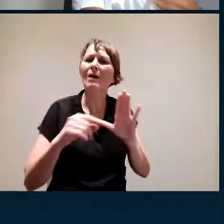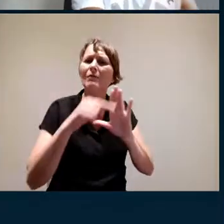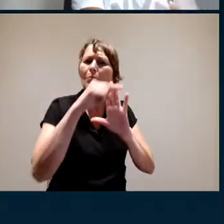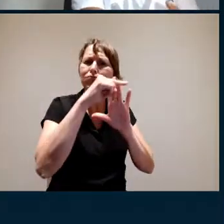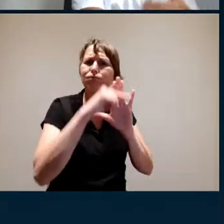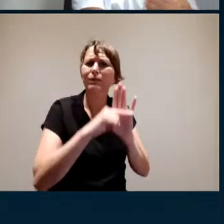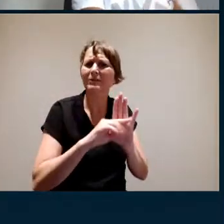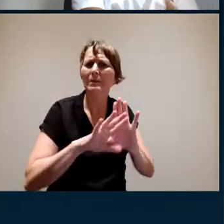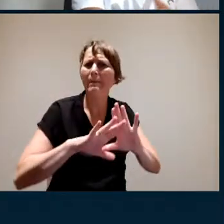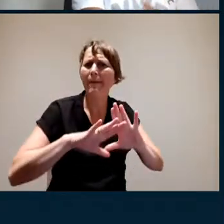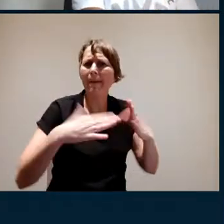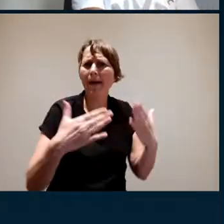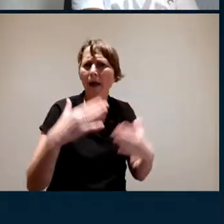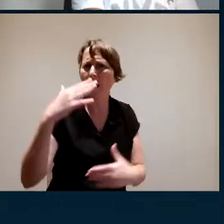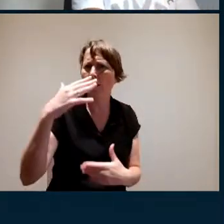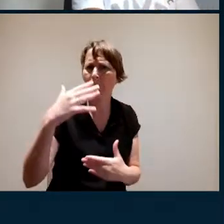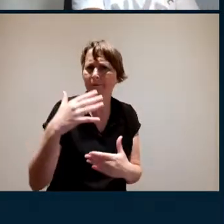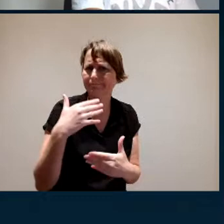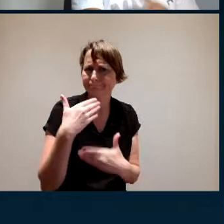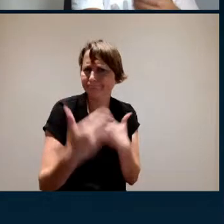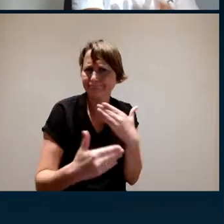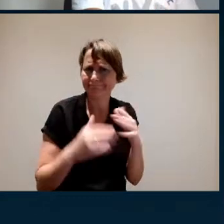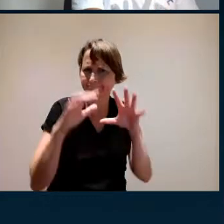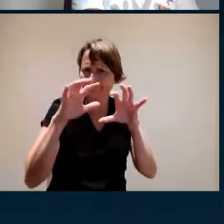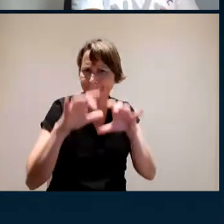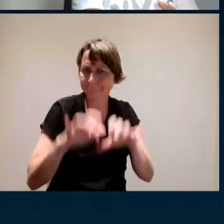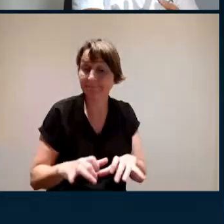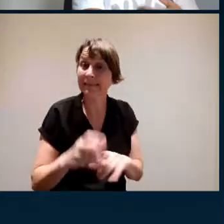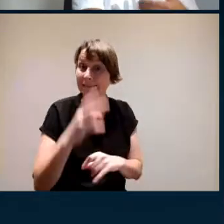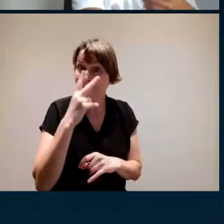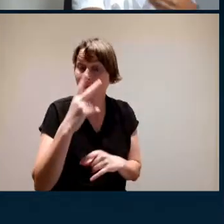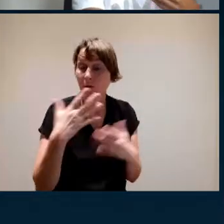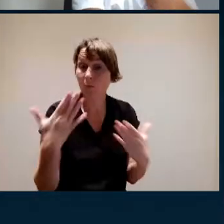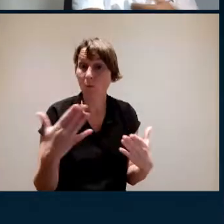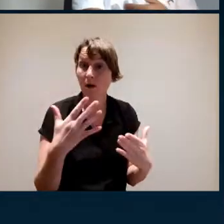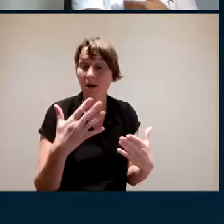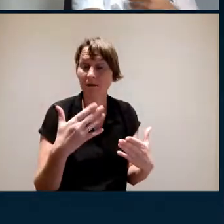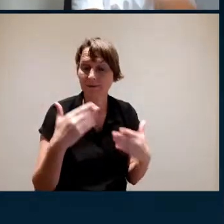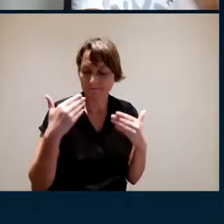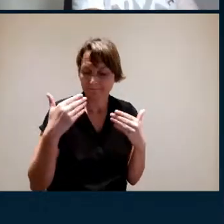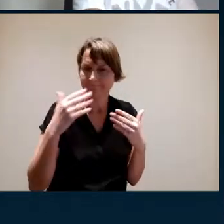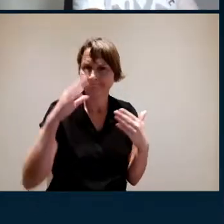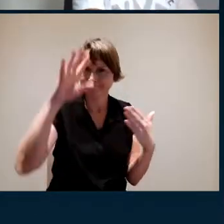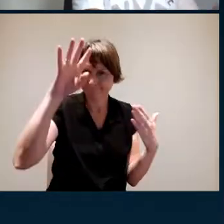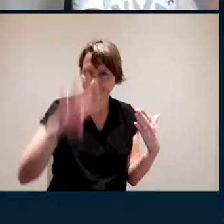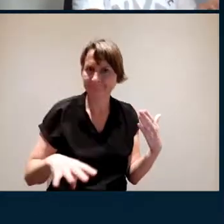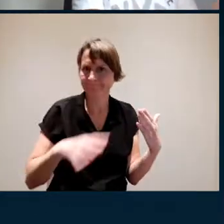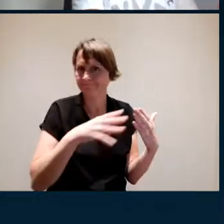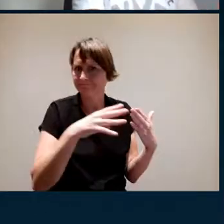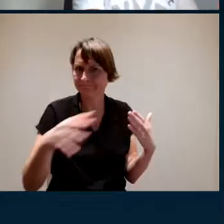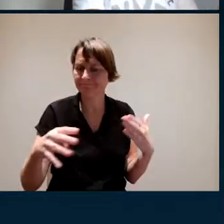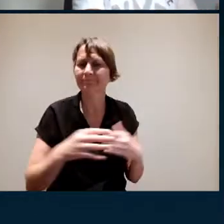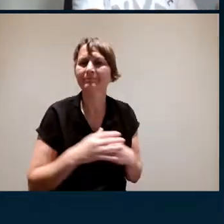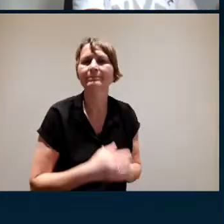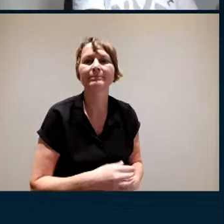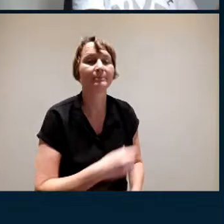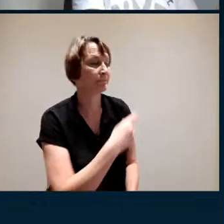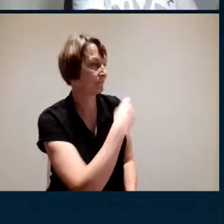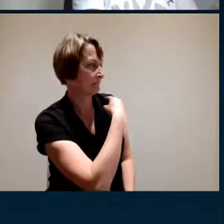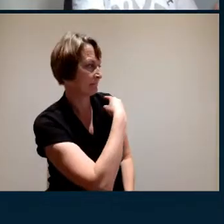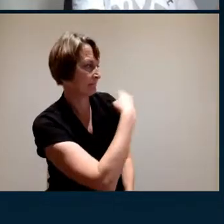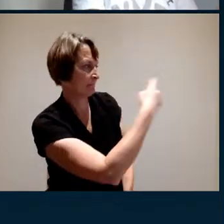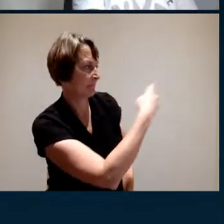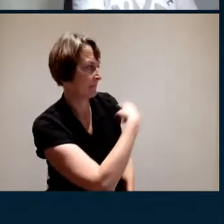And one of the patterns, what you typically see at COE is you have Azure AD. So this is structure